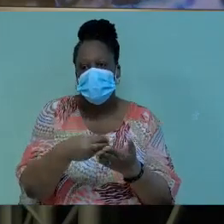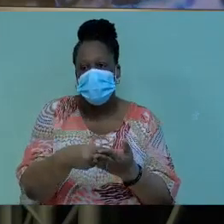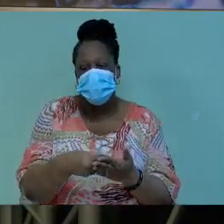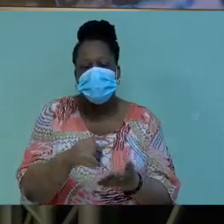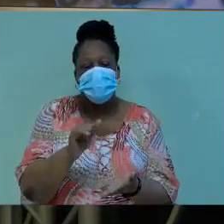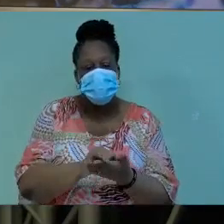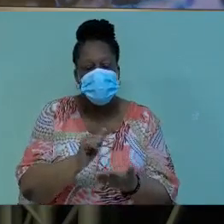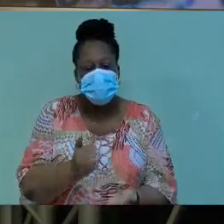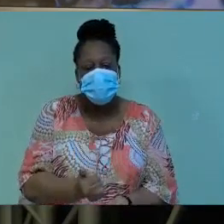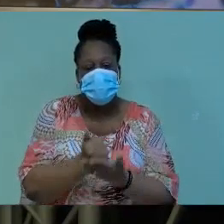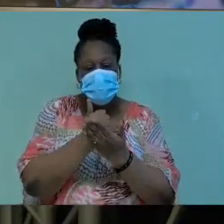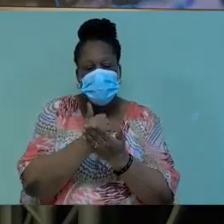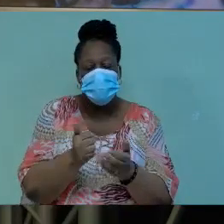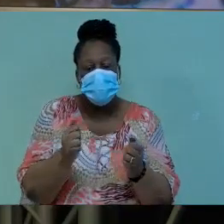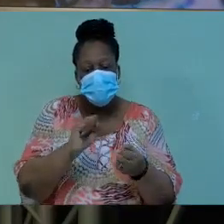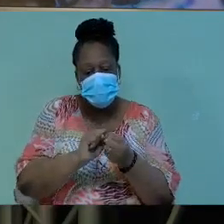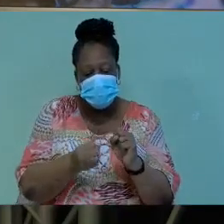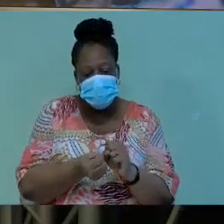coronavirus, COVID-19.